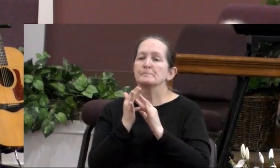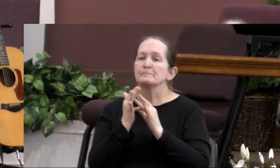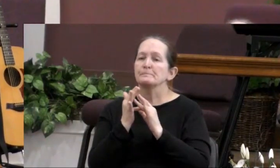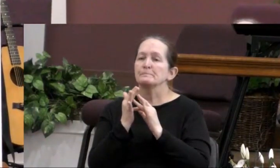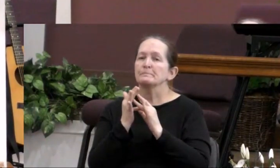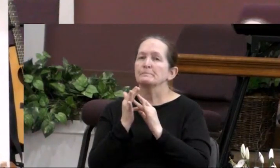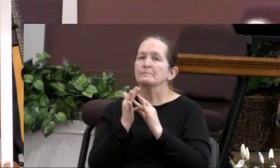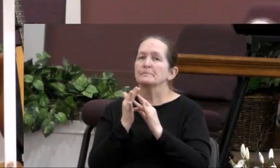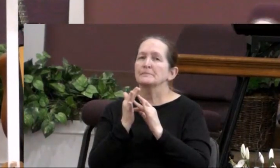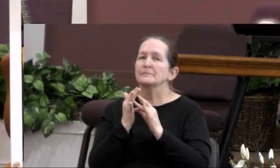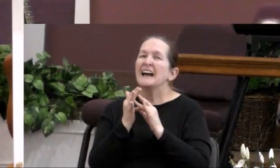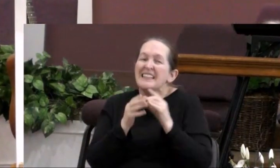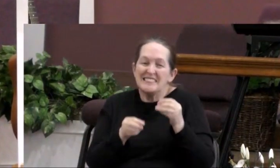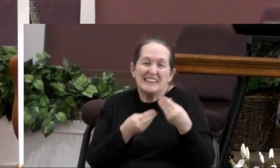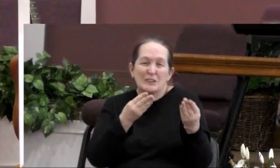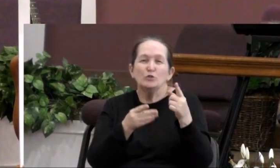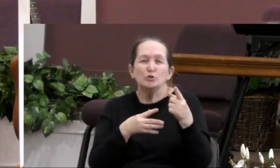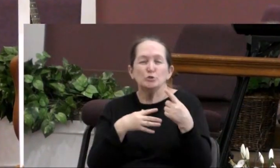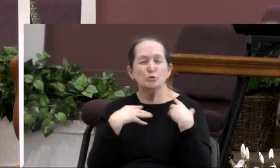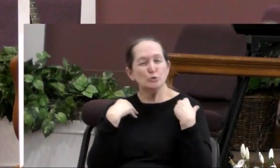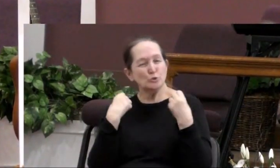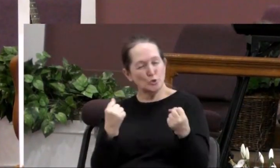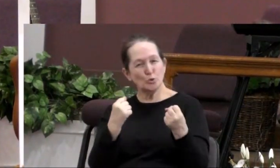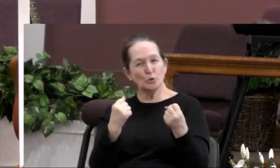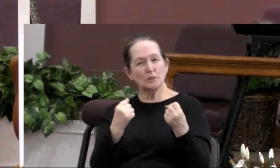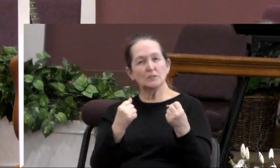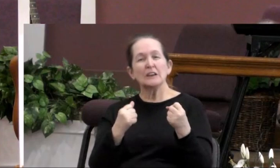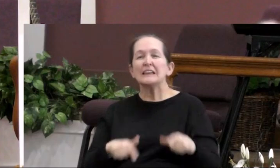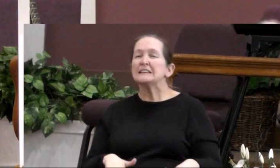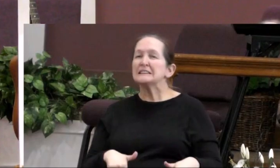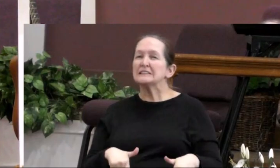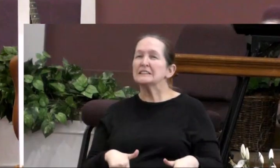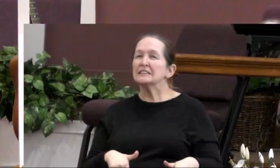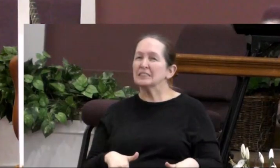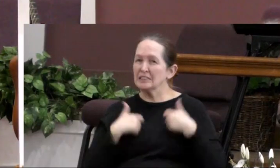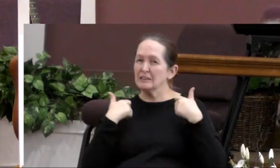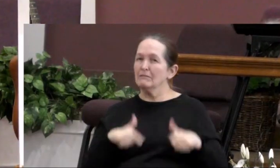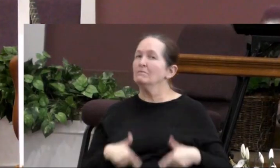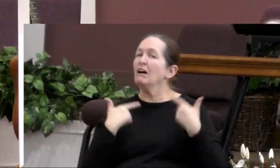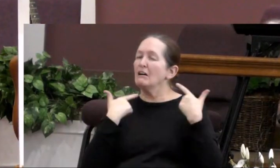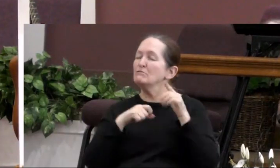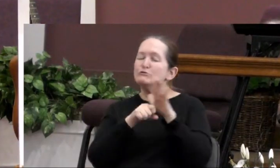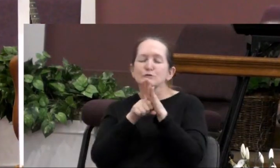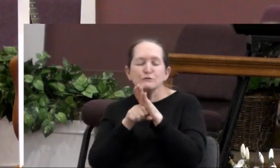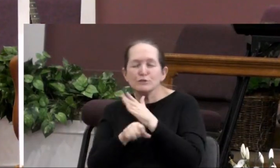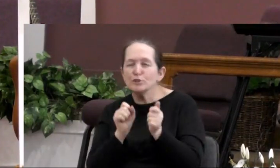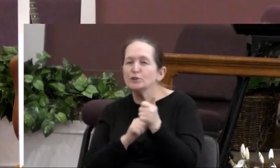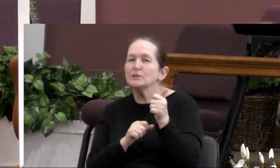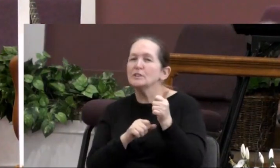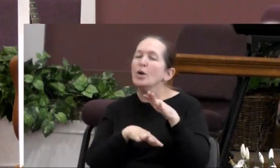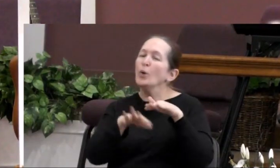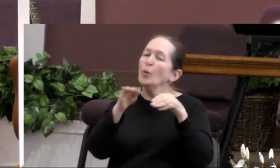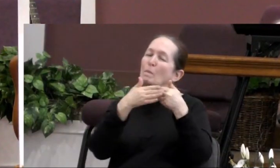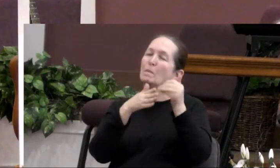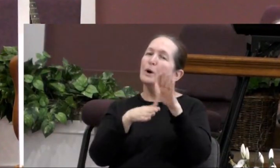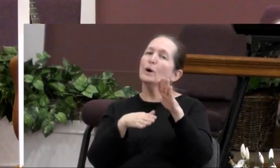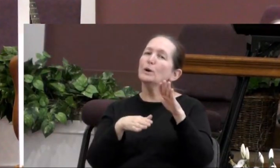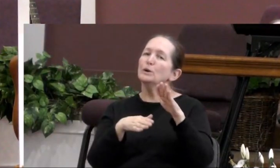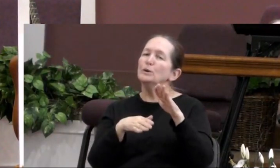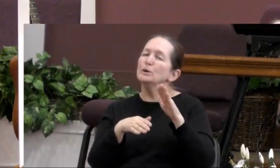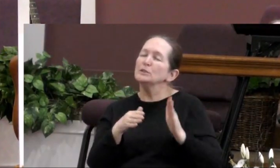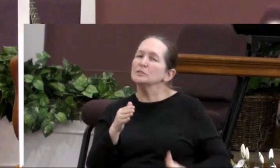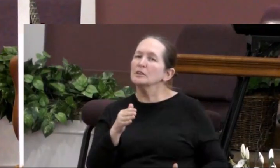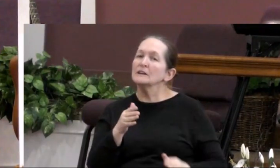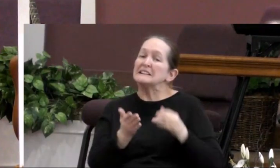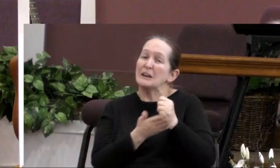that gives you courage to live life to the fullest, that walks by your side to help you out